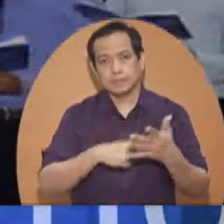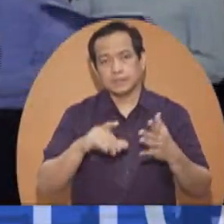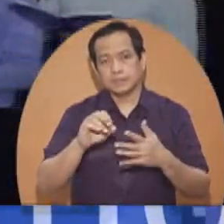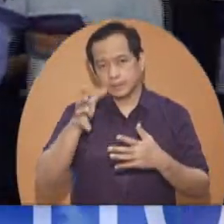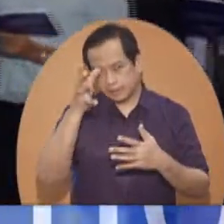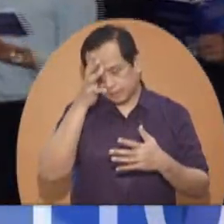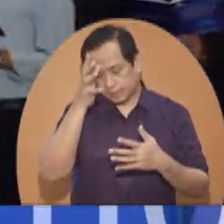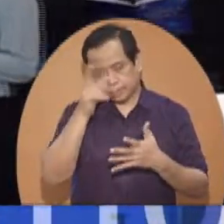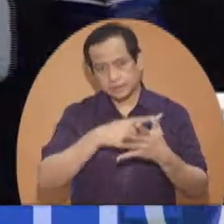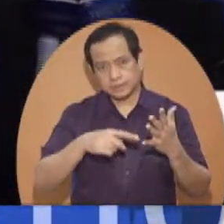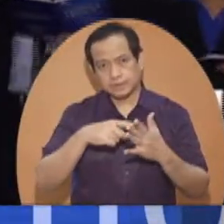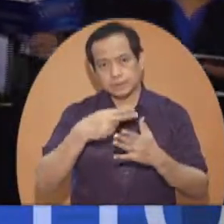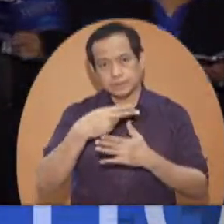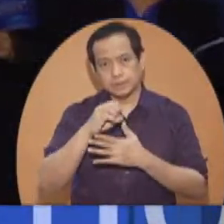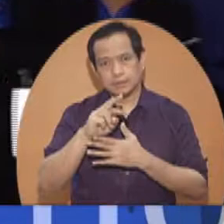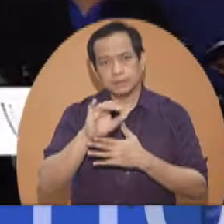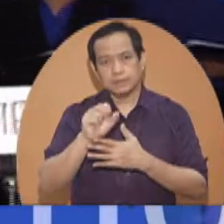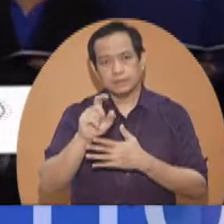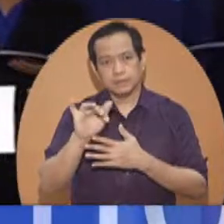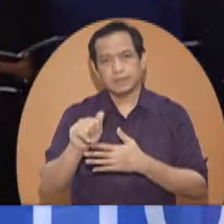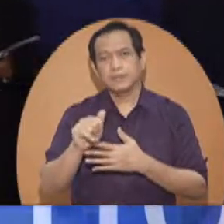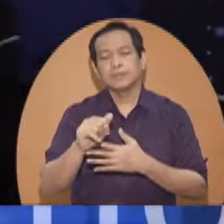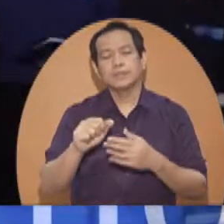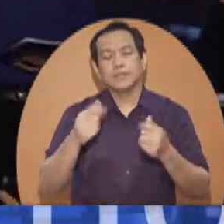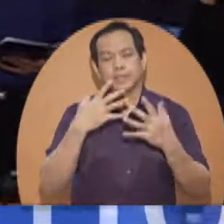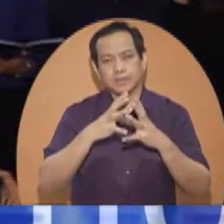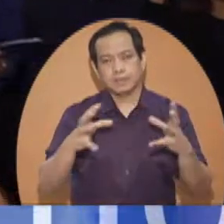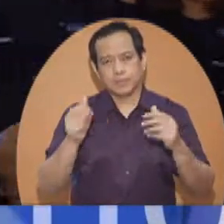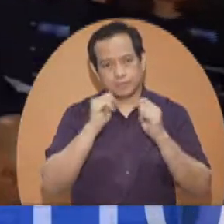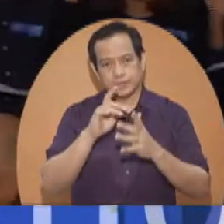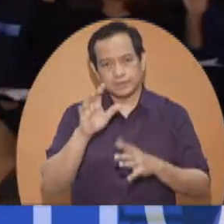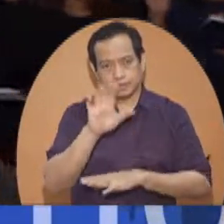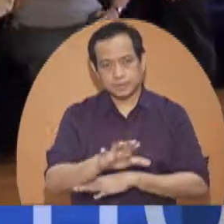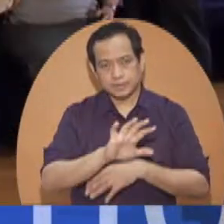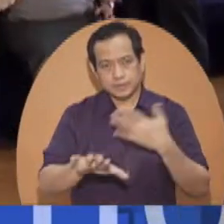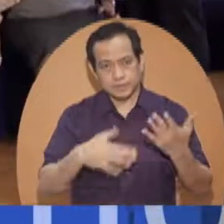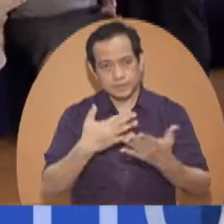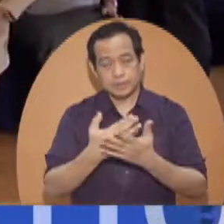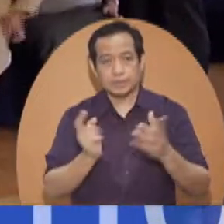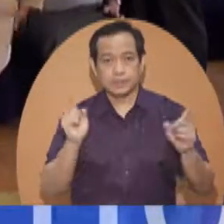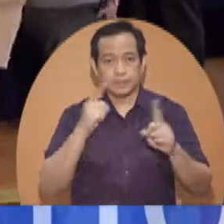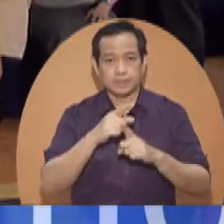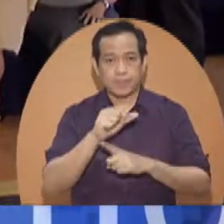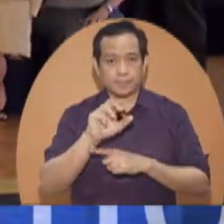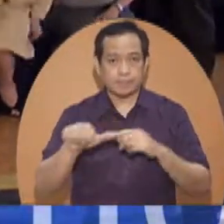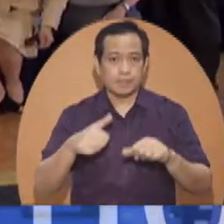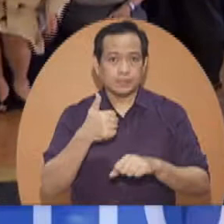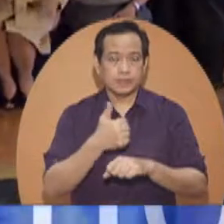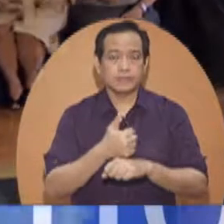our legendary Tatang Henry C. Sr. Thank you very much and a majestic afternoon, everyone. Layunin ng